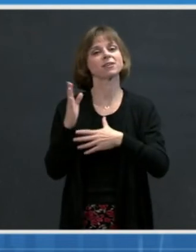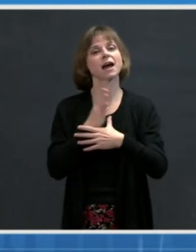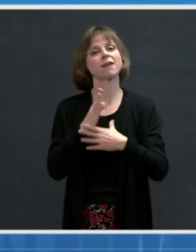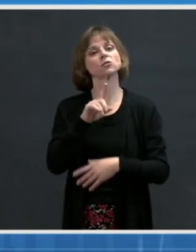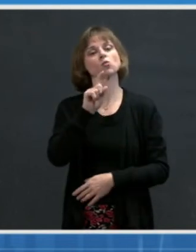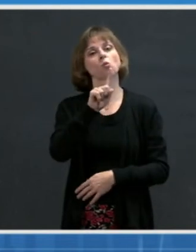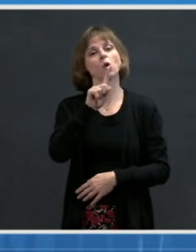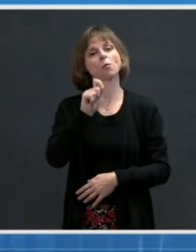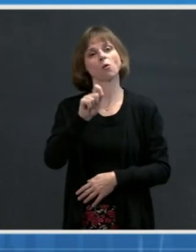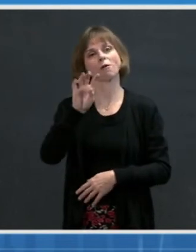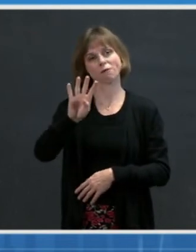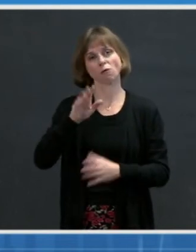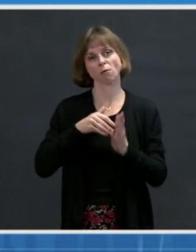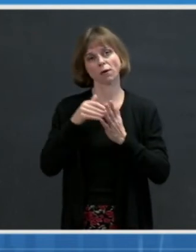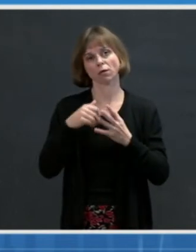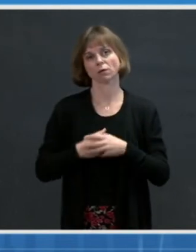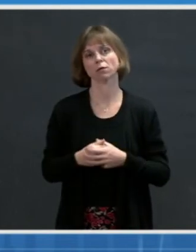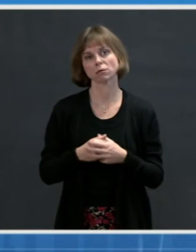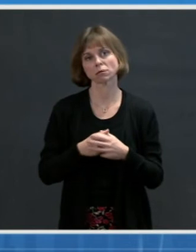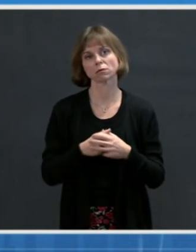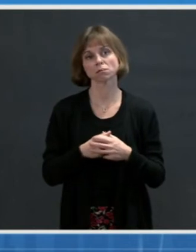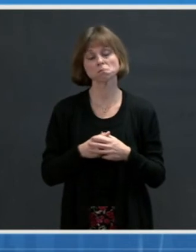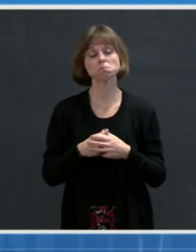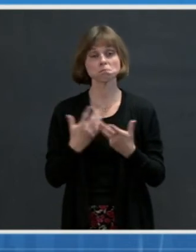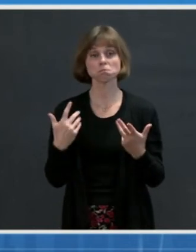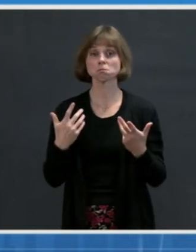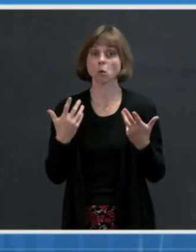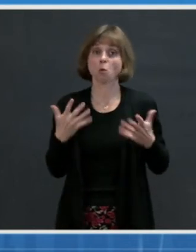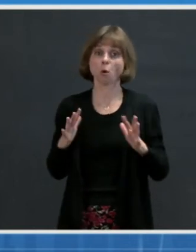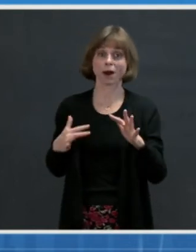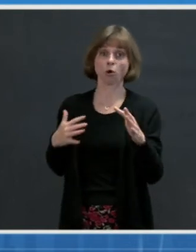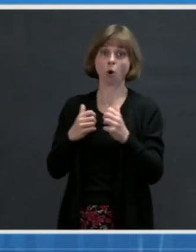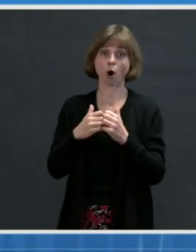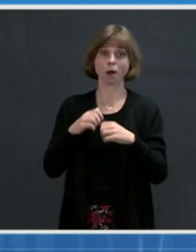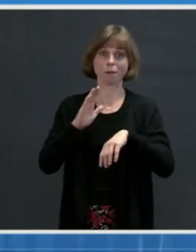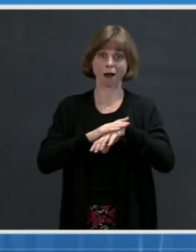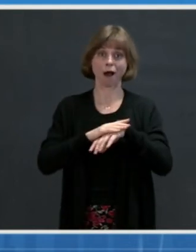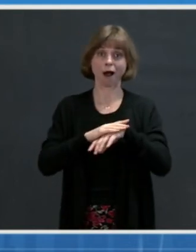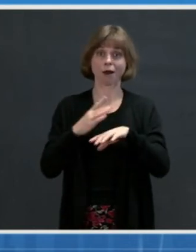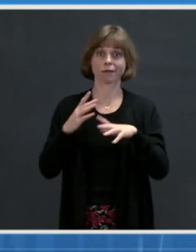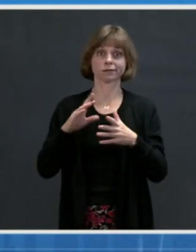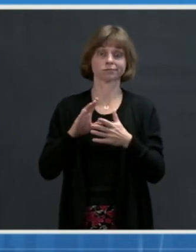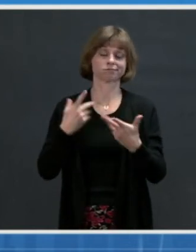million, and we've already caught up on the weather-related shipping backlogs.